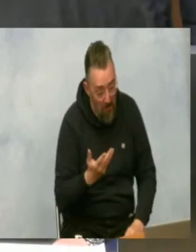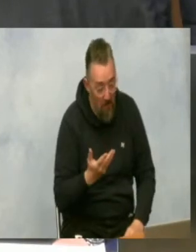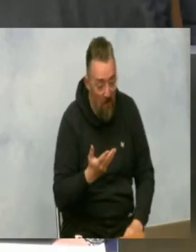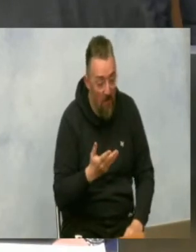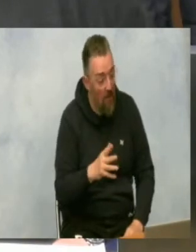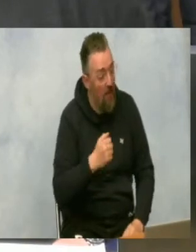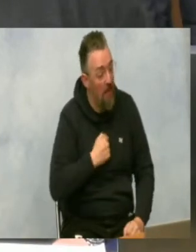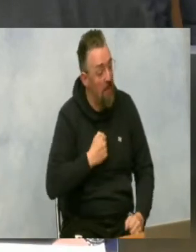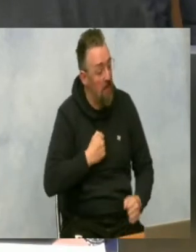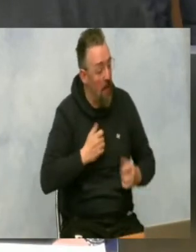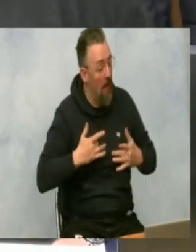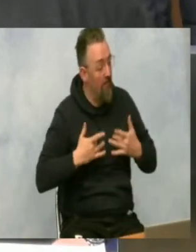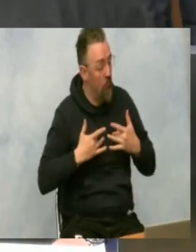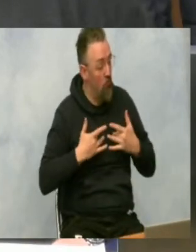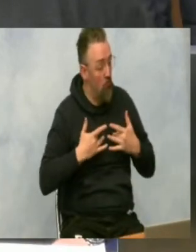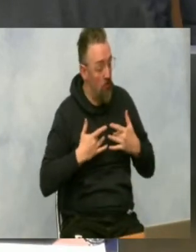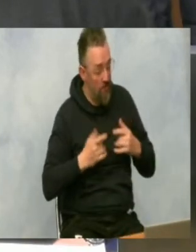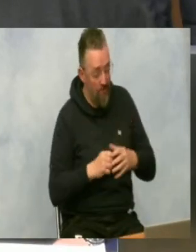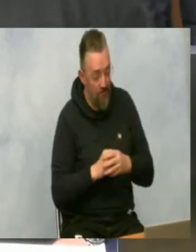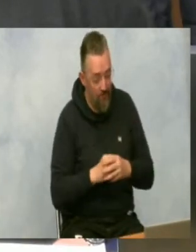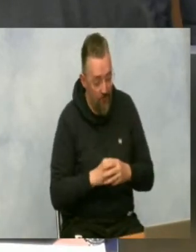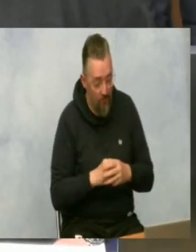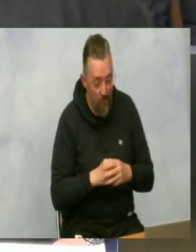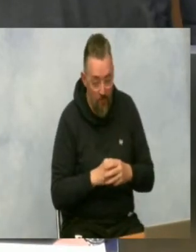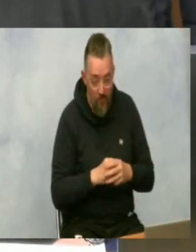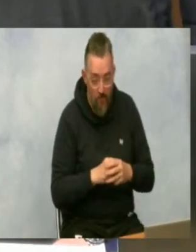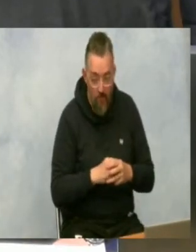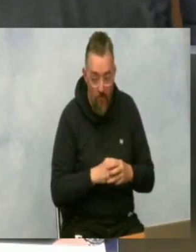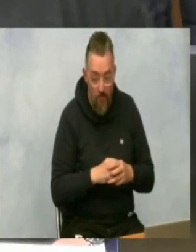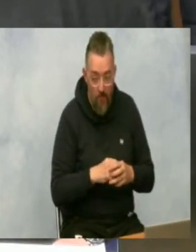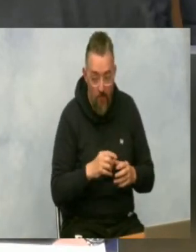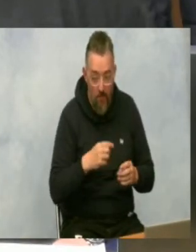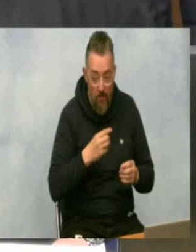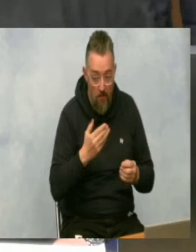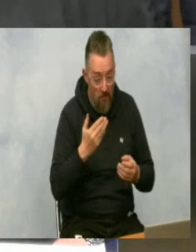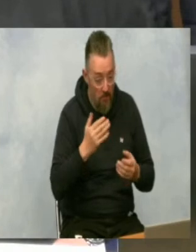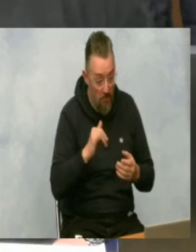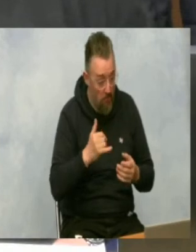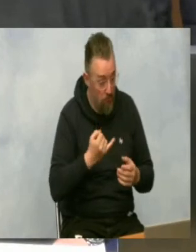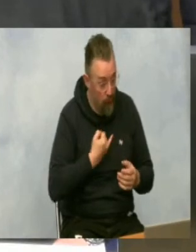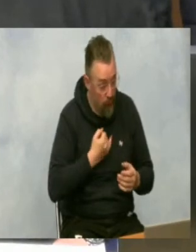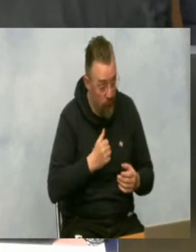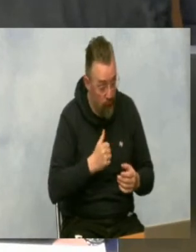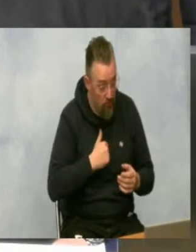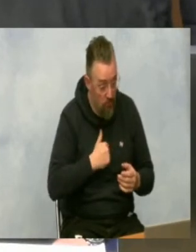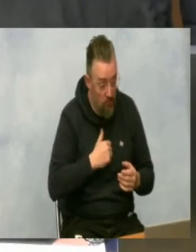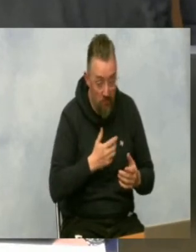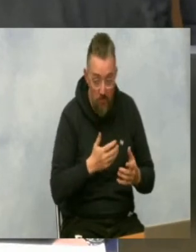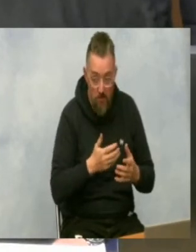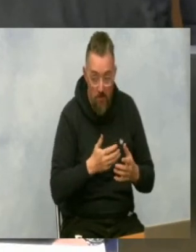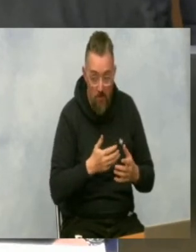That's where I see the benefit in that, I think. Annette can correct me if I'm wrong, but I don't know if that conflicts with what you were suggesting yourself,